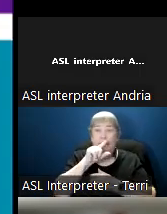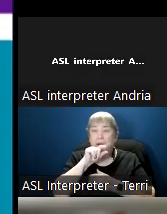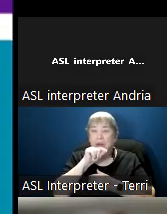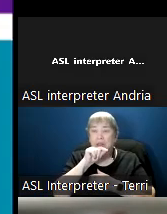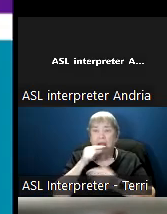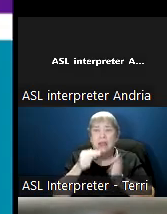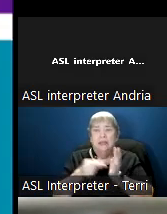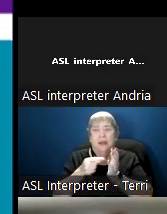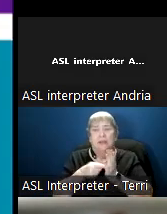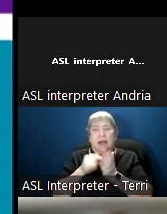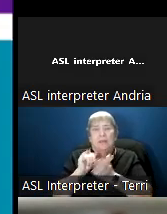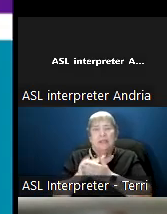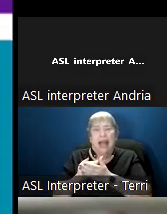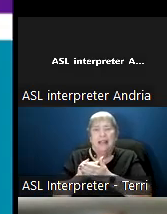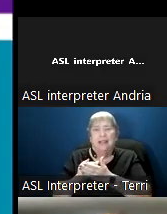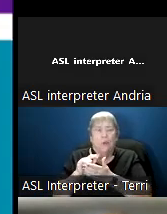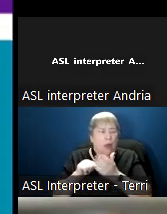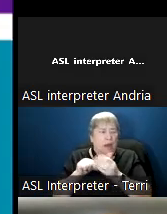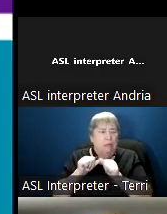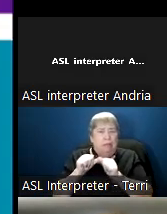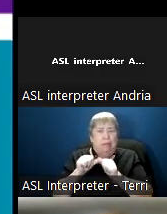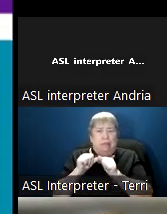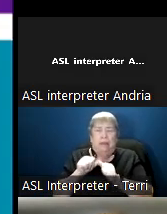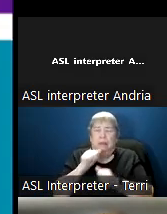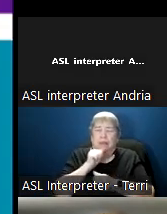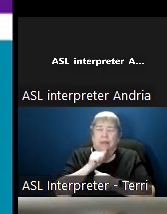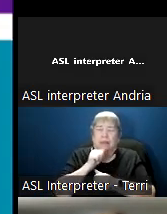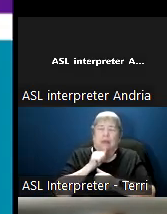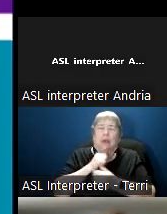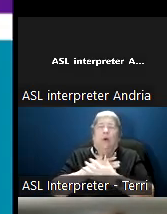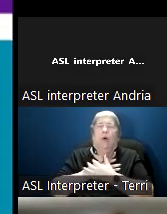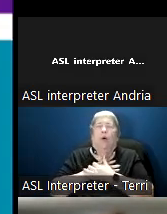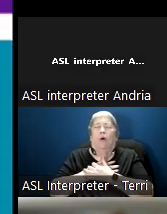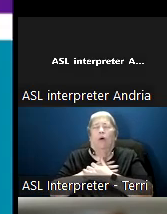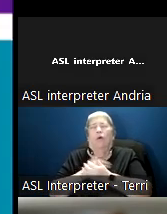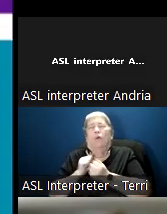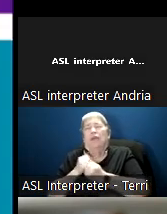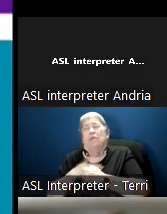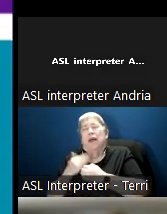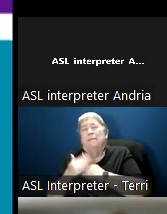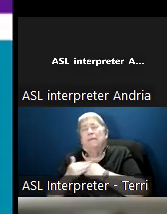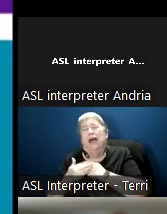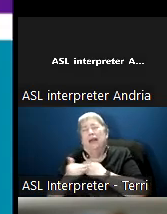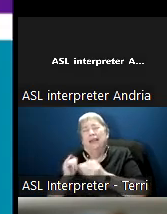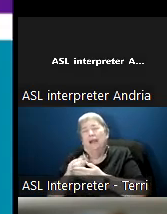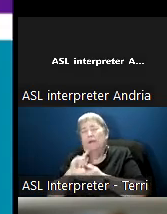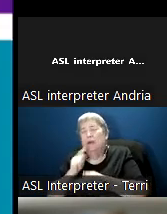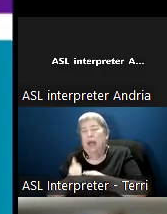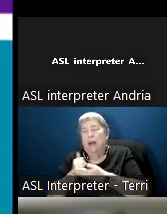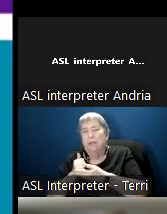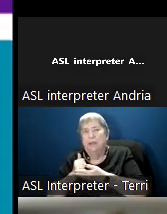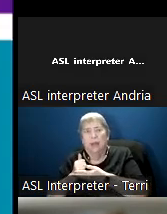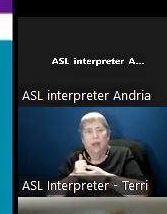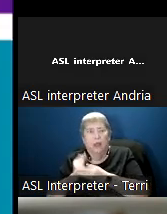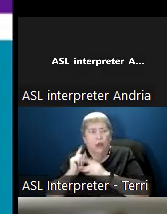are the only thing that kept them going through the darkest days of the violence that they, experienced. They're